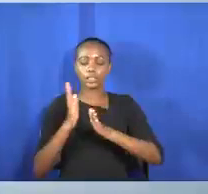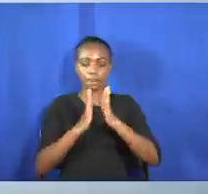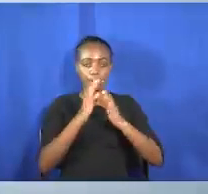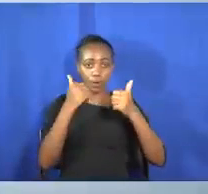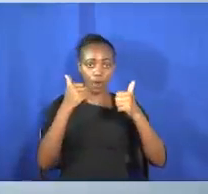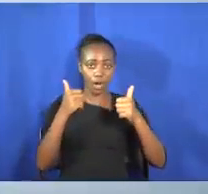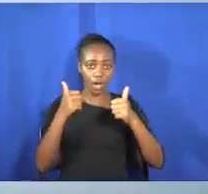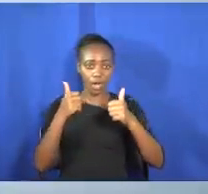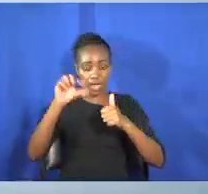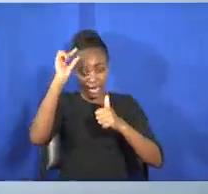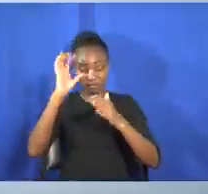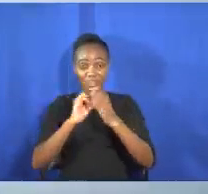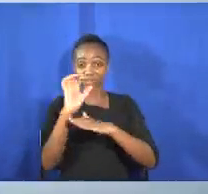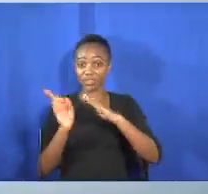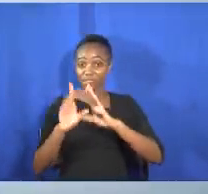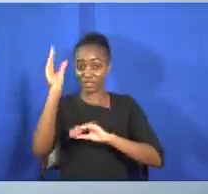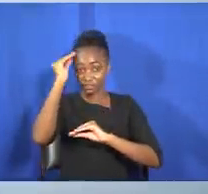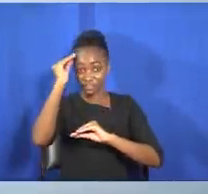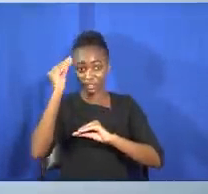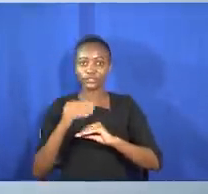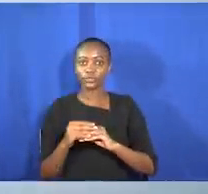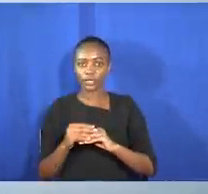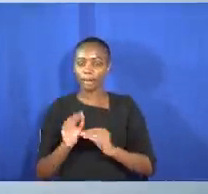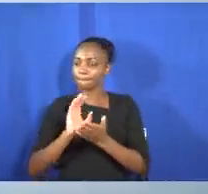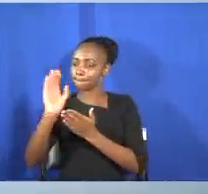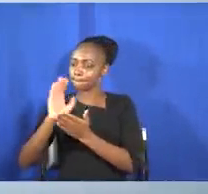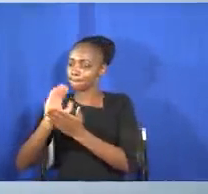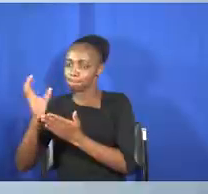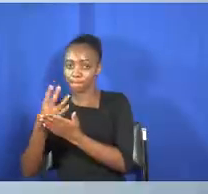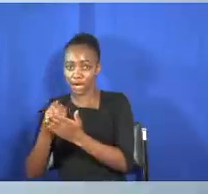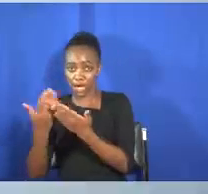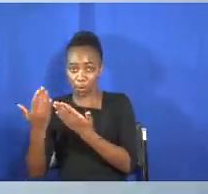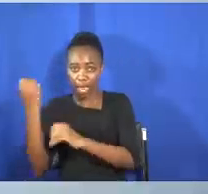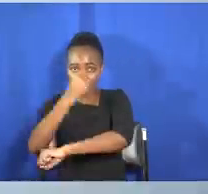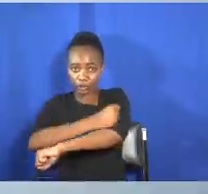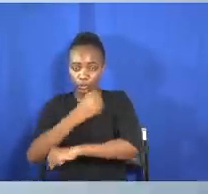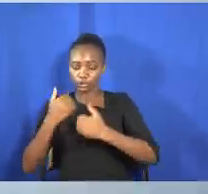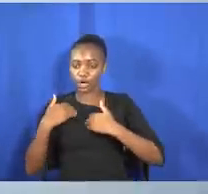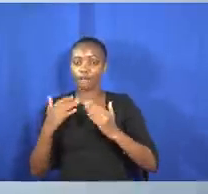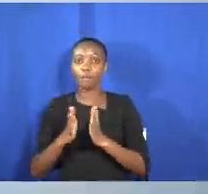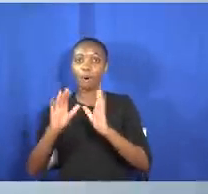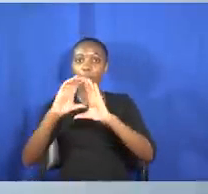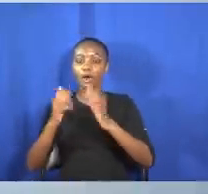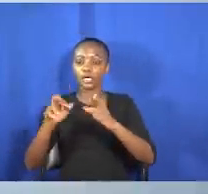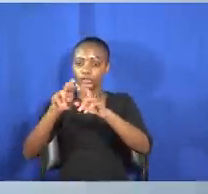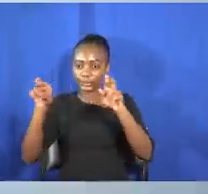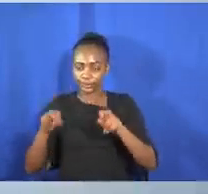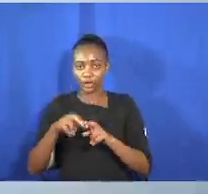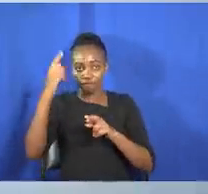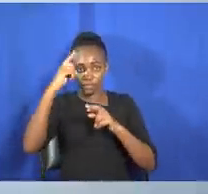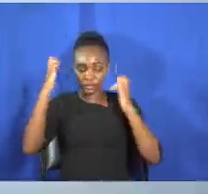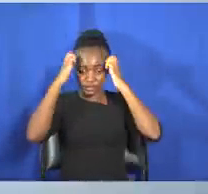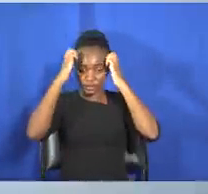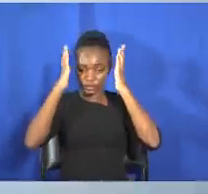is now, the government to do the ministry has given schools money to be able to build an extra